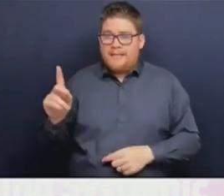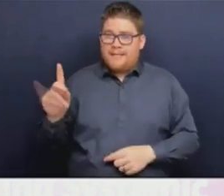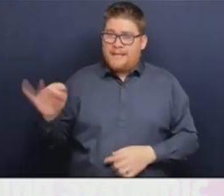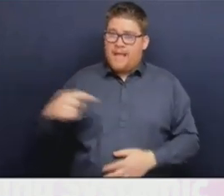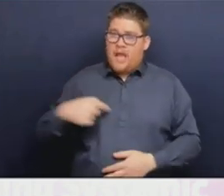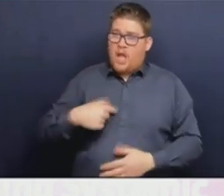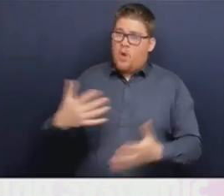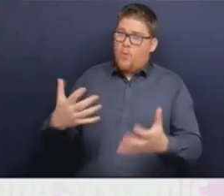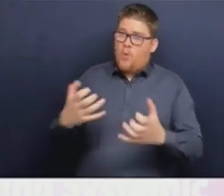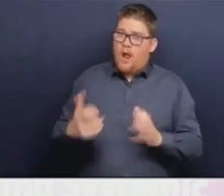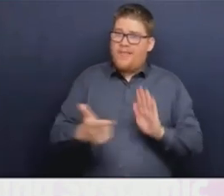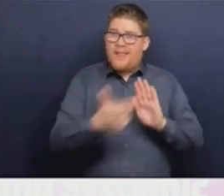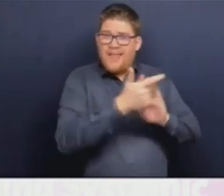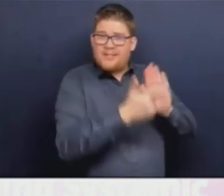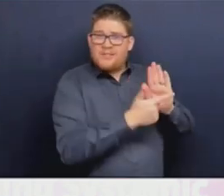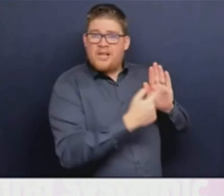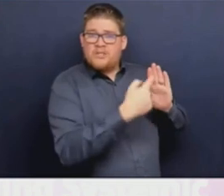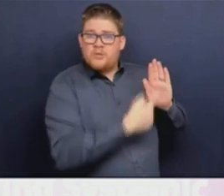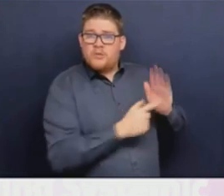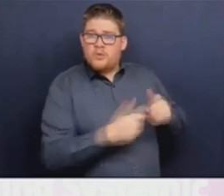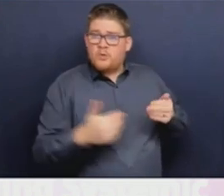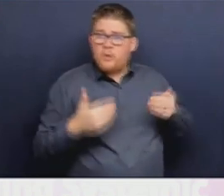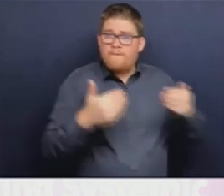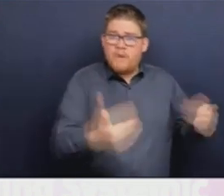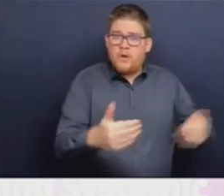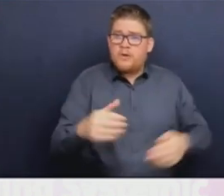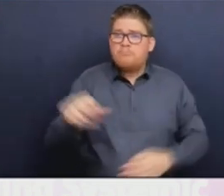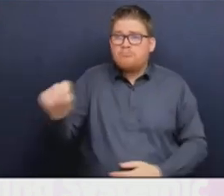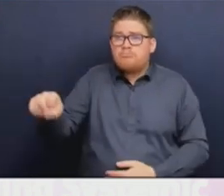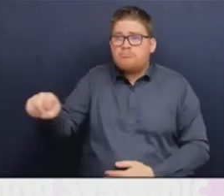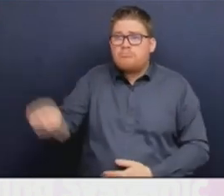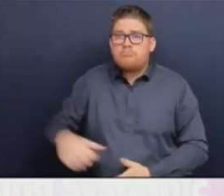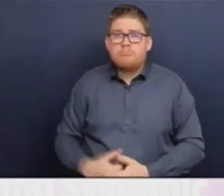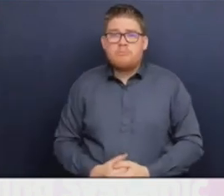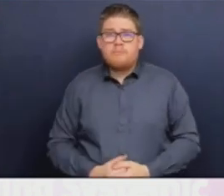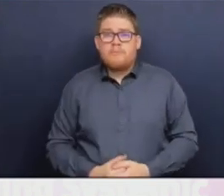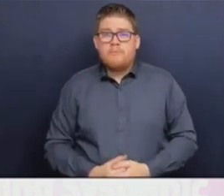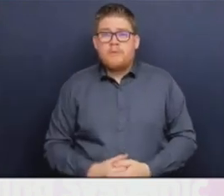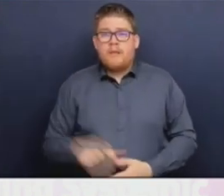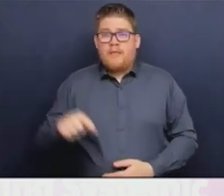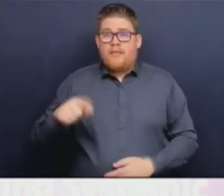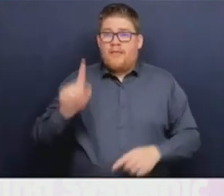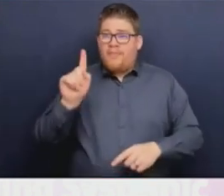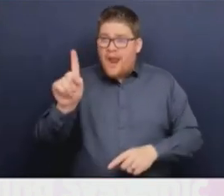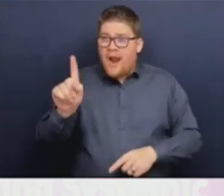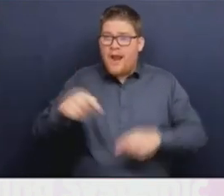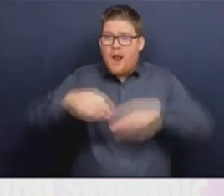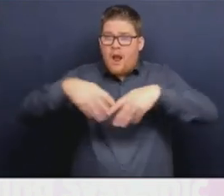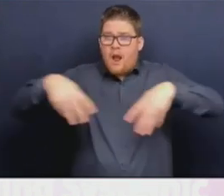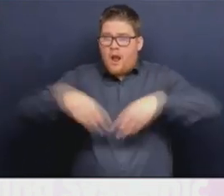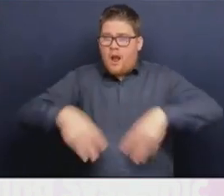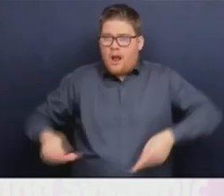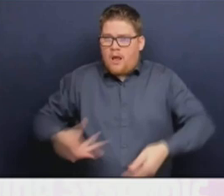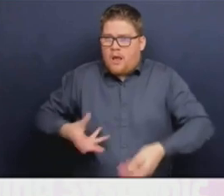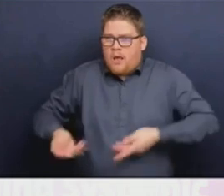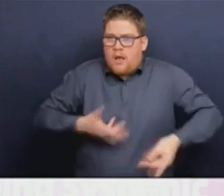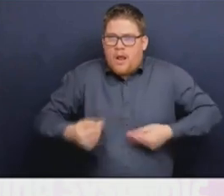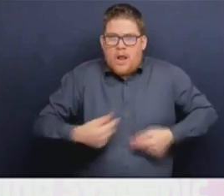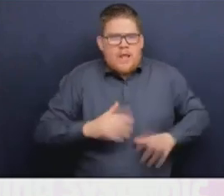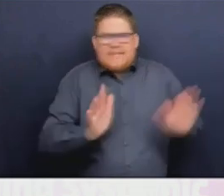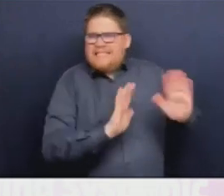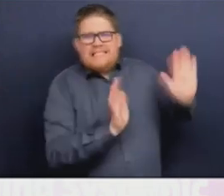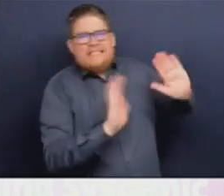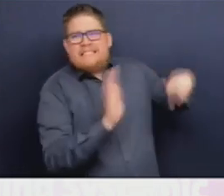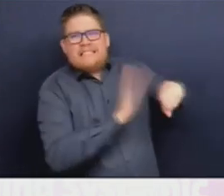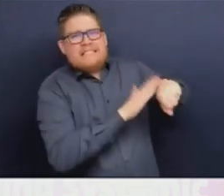come forward? Yes, I did. I was given evidence that wouldn't be the best way forward. And as my mom raised me, look at the new